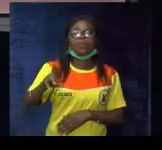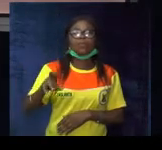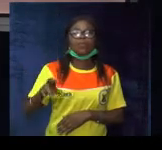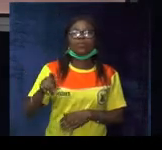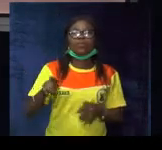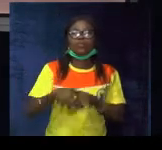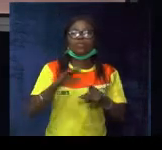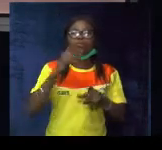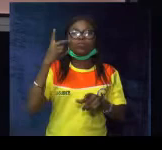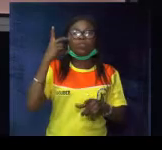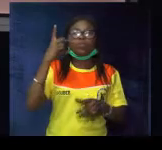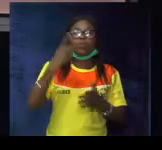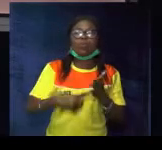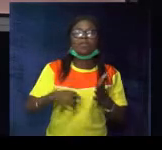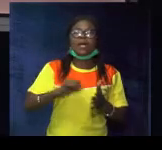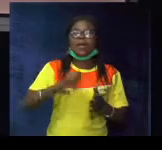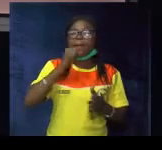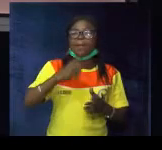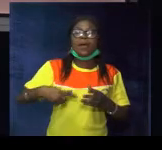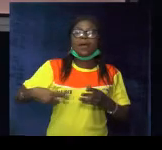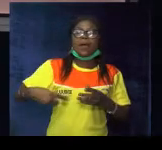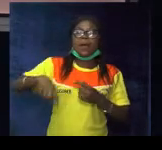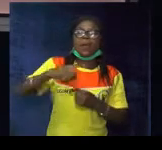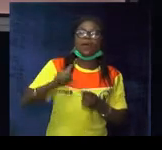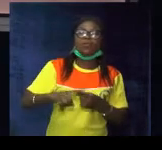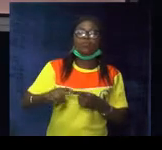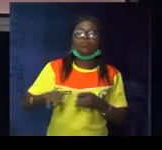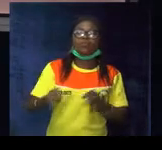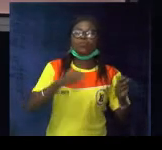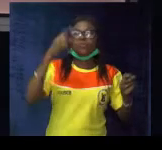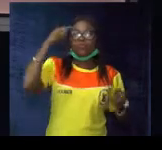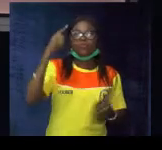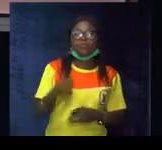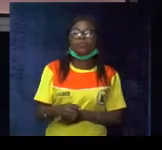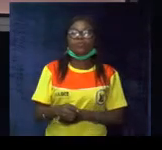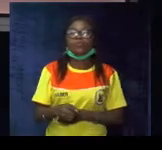see what I'm about to put there for you. Okay, so